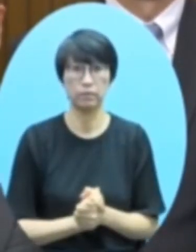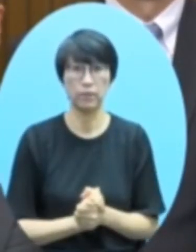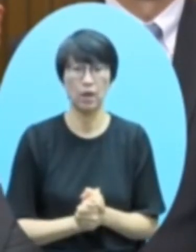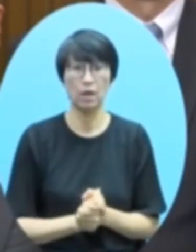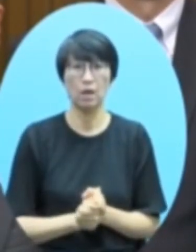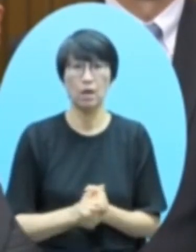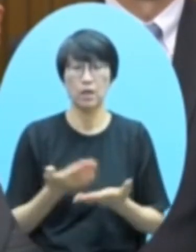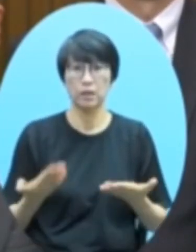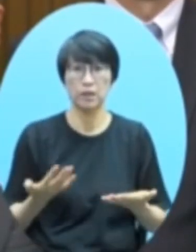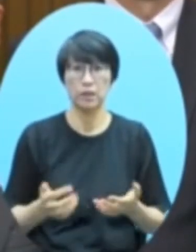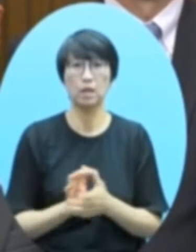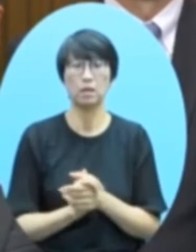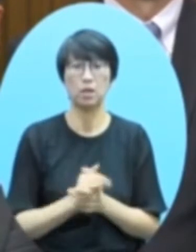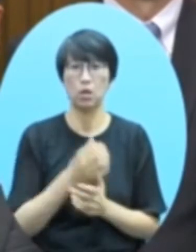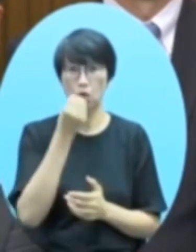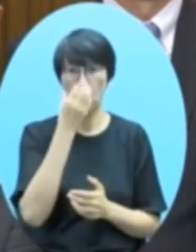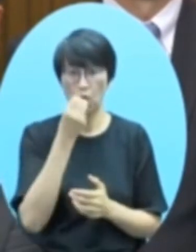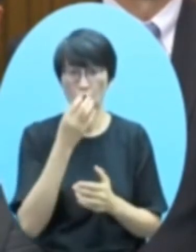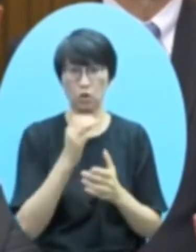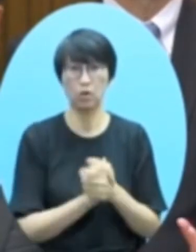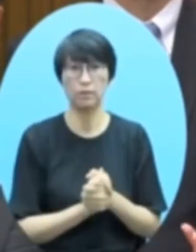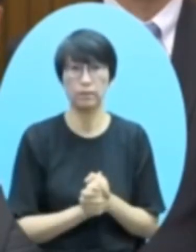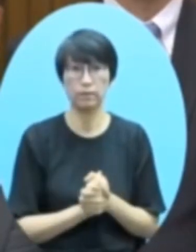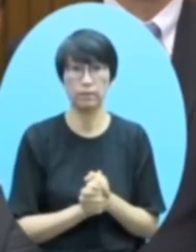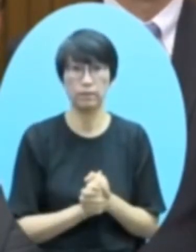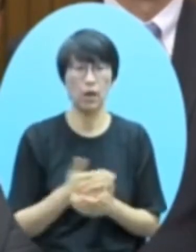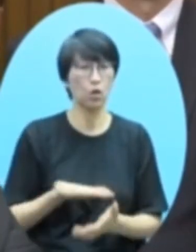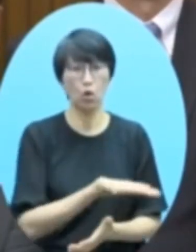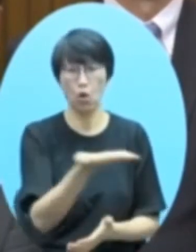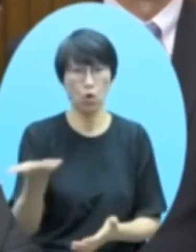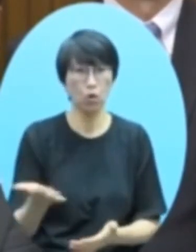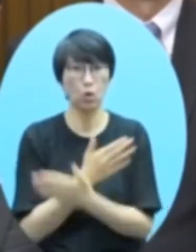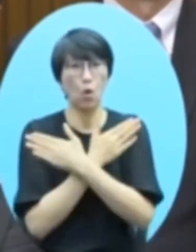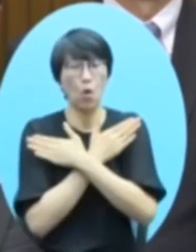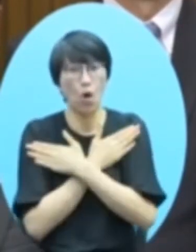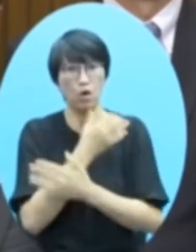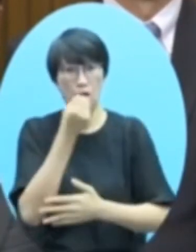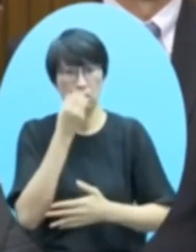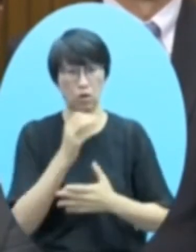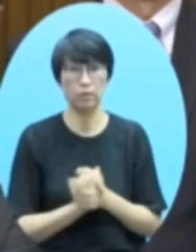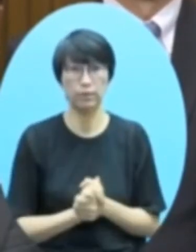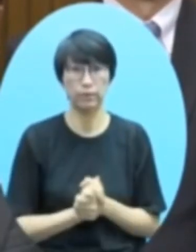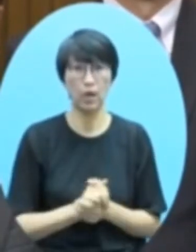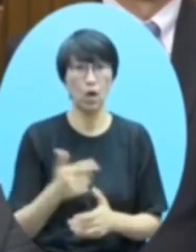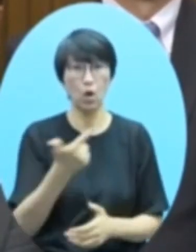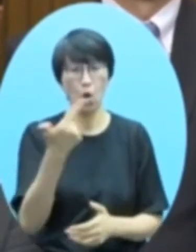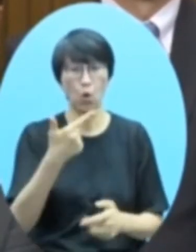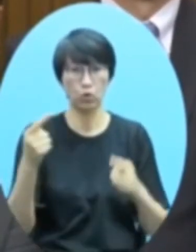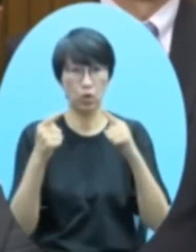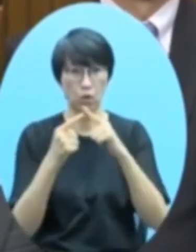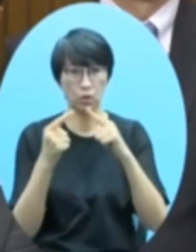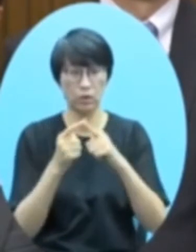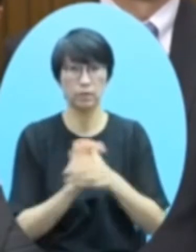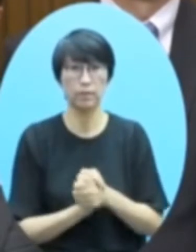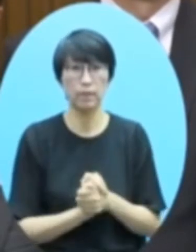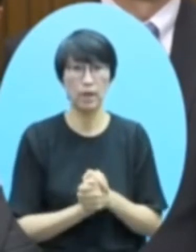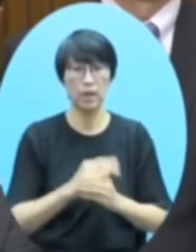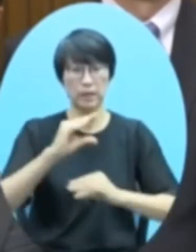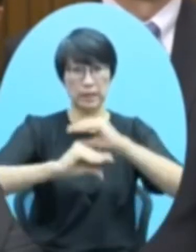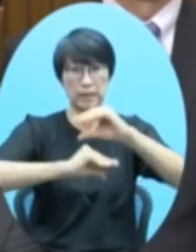city, the city we all love and many of us helped to